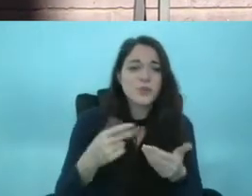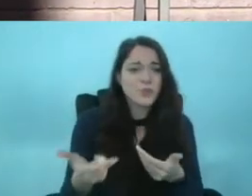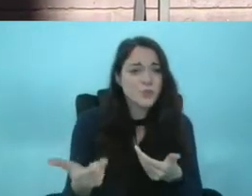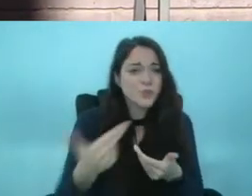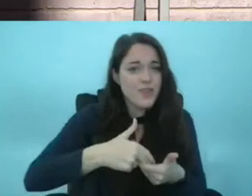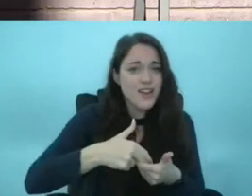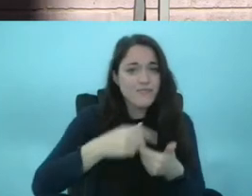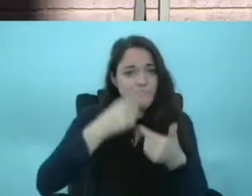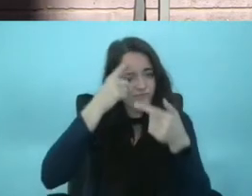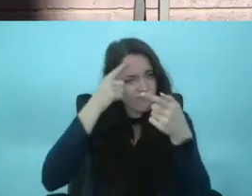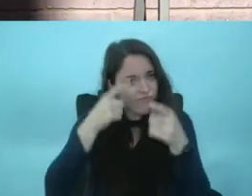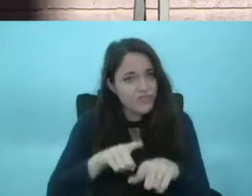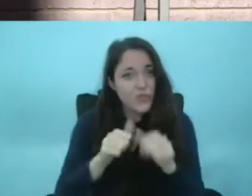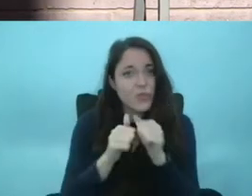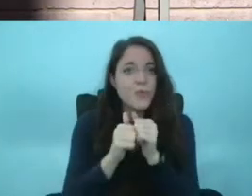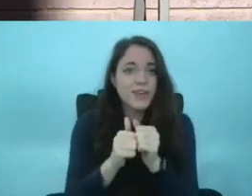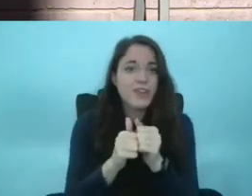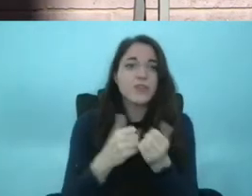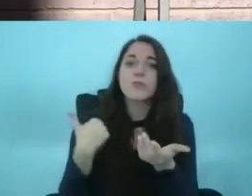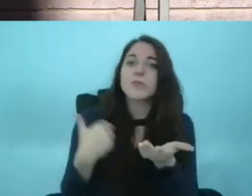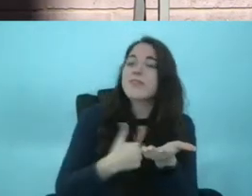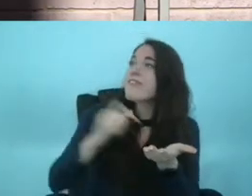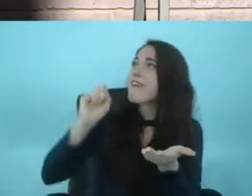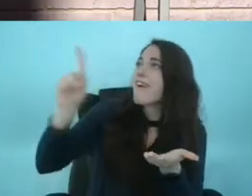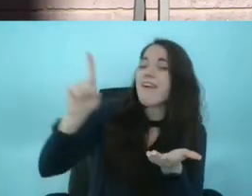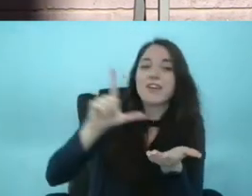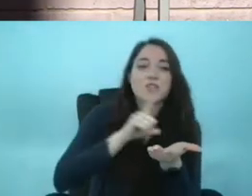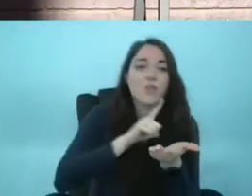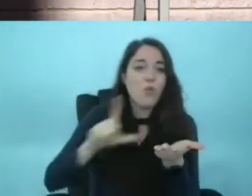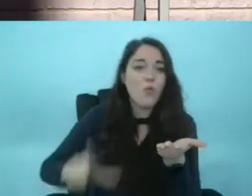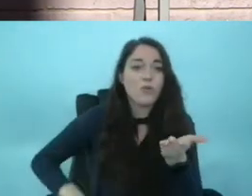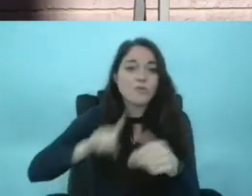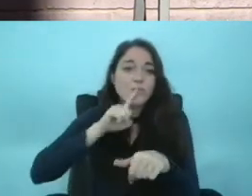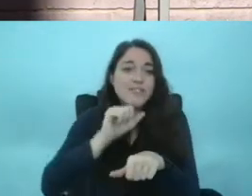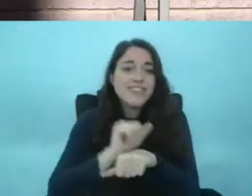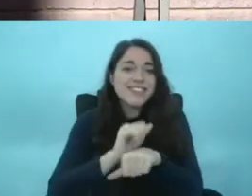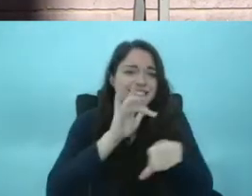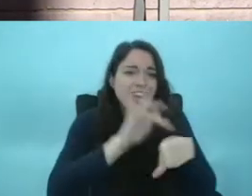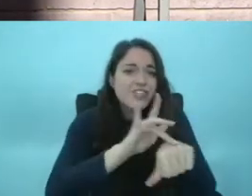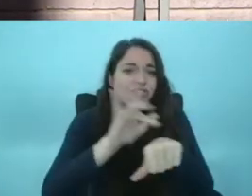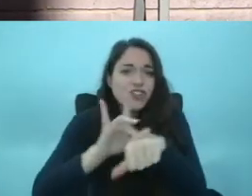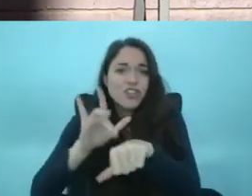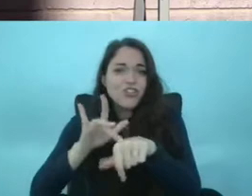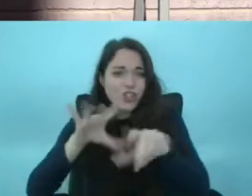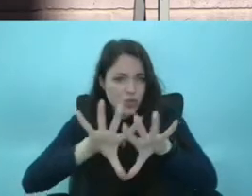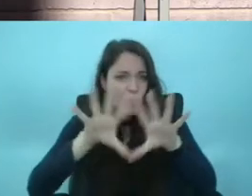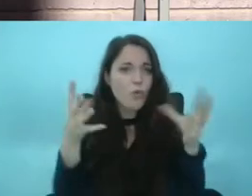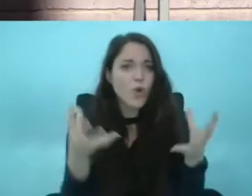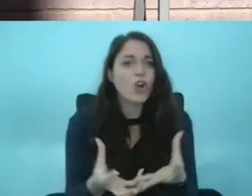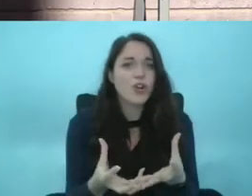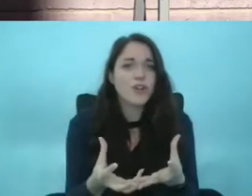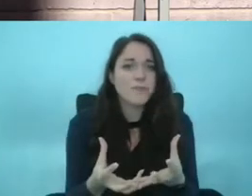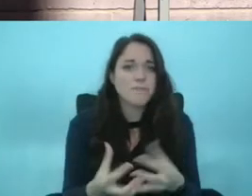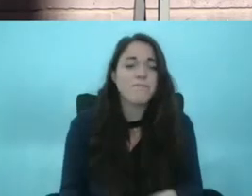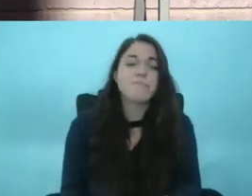we ask our God to reach around the world where we can't reach. Let us